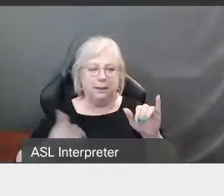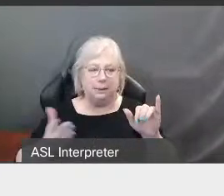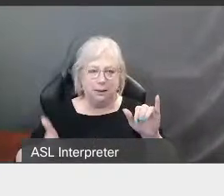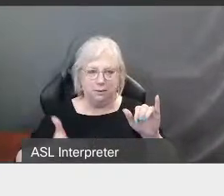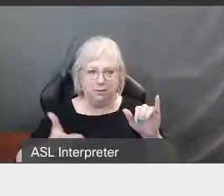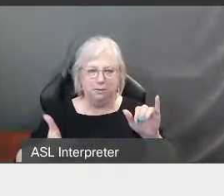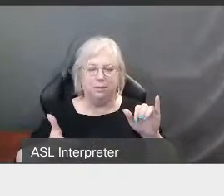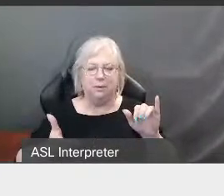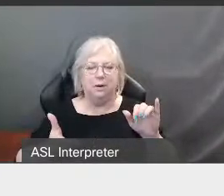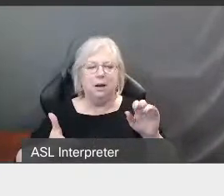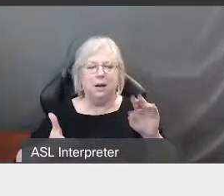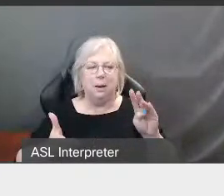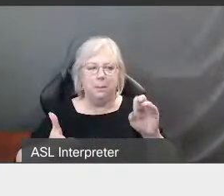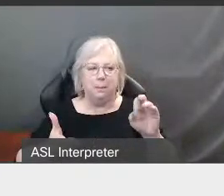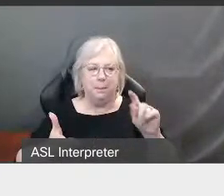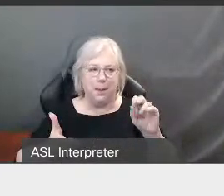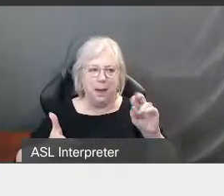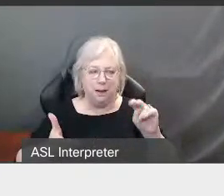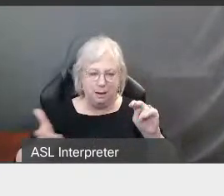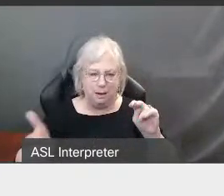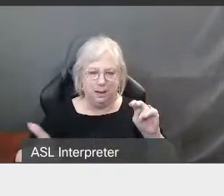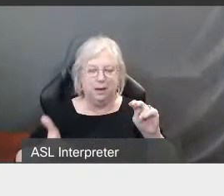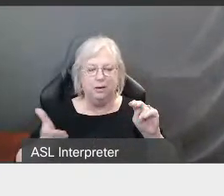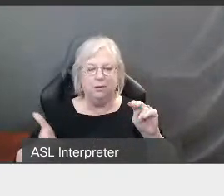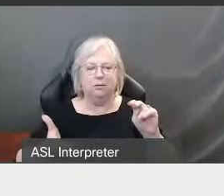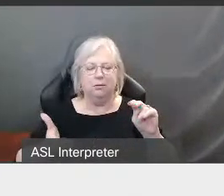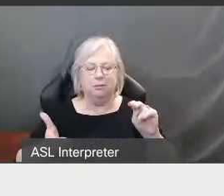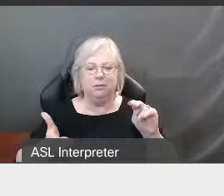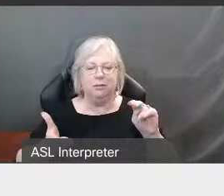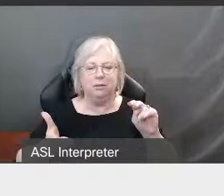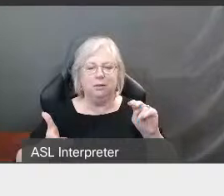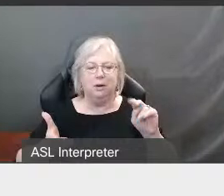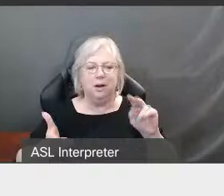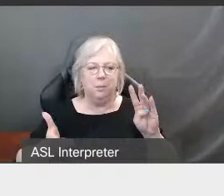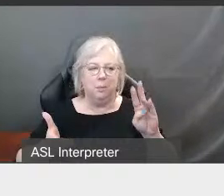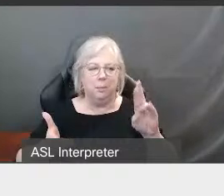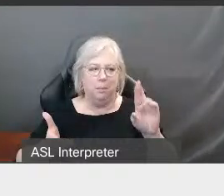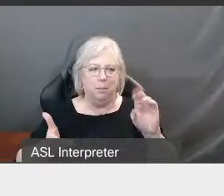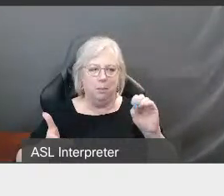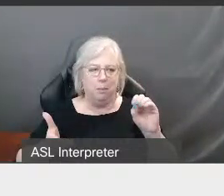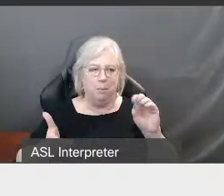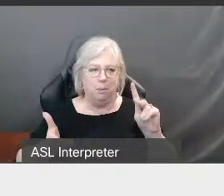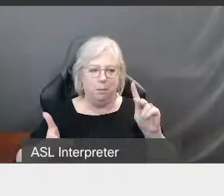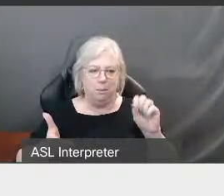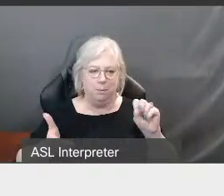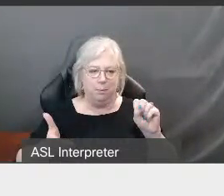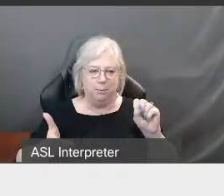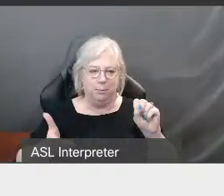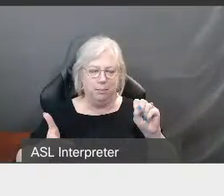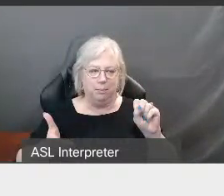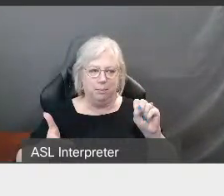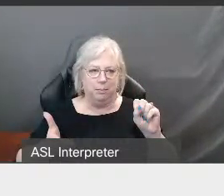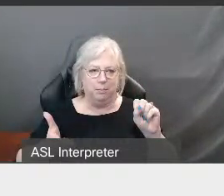Here. Commissioner Benton? Here. Commissioner Brooks?